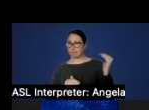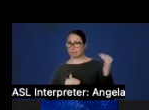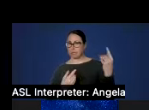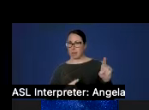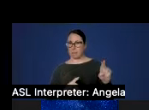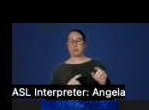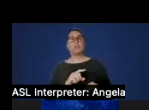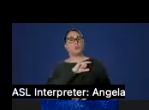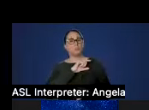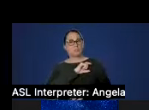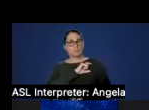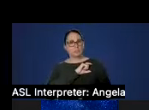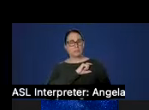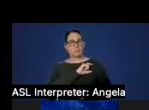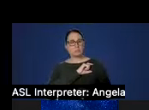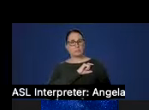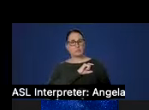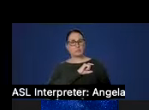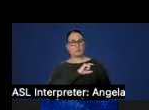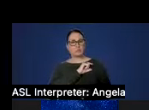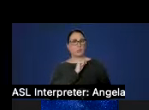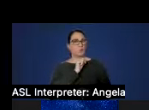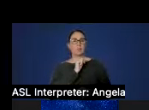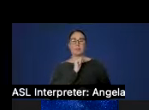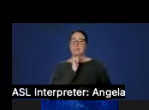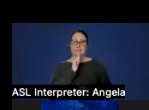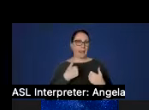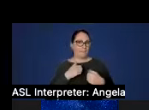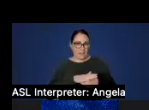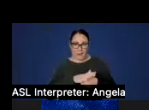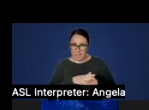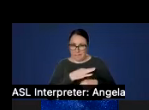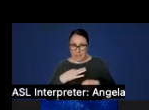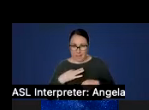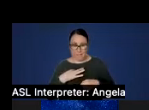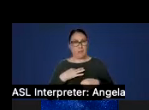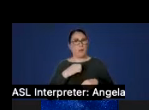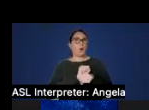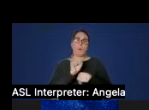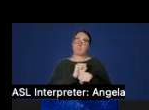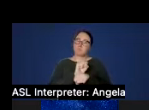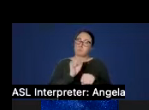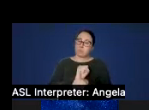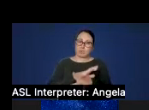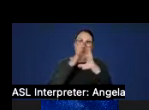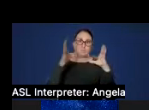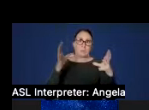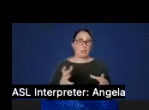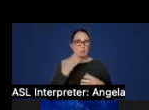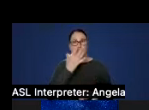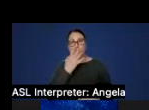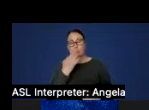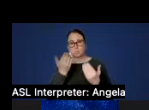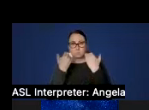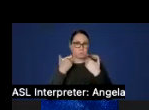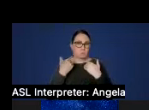police officers were understaffed, overworked, and burnt out. And there was